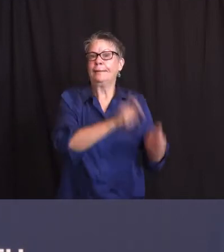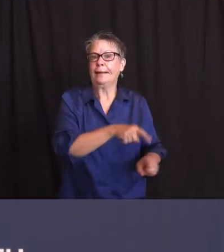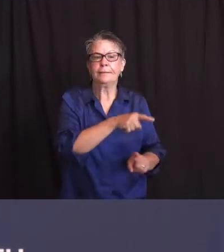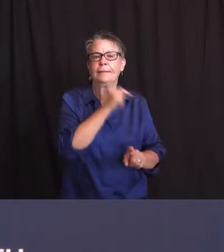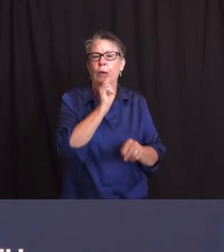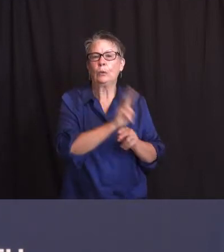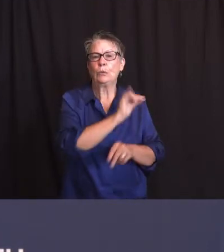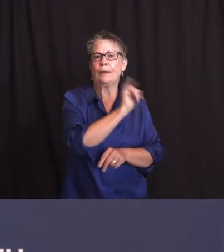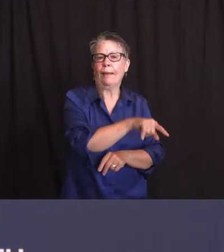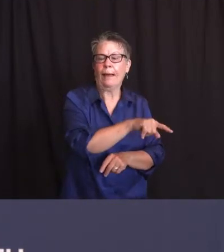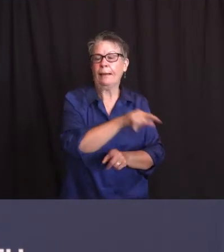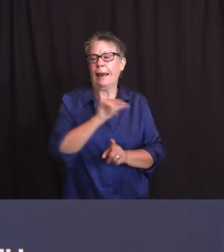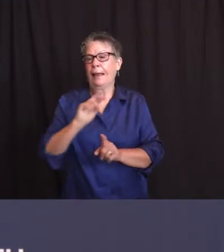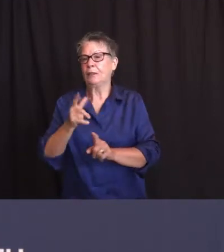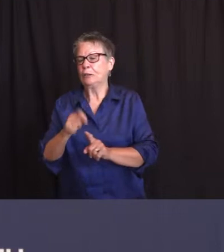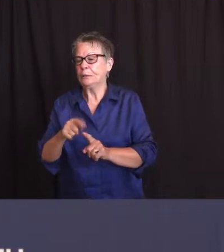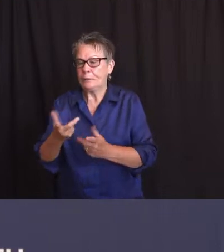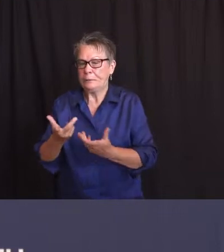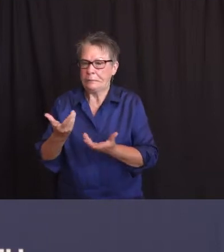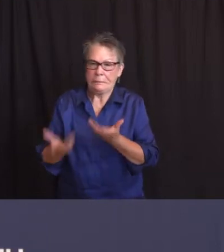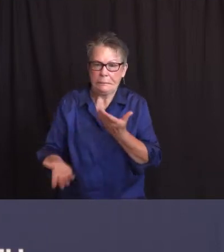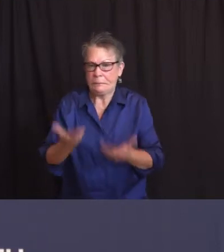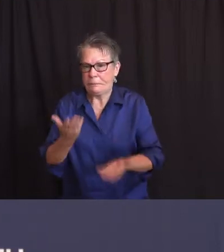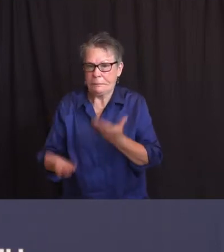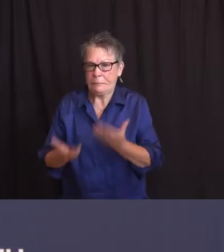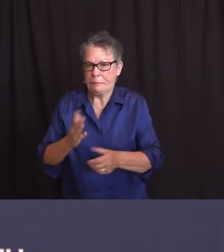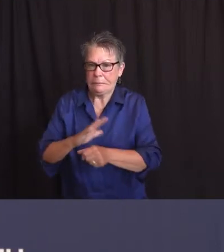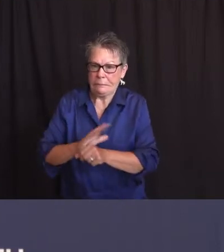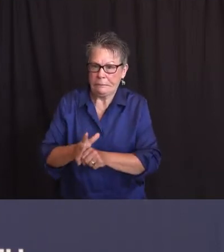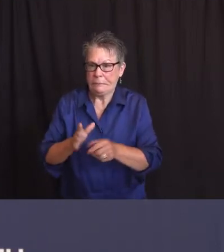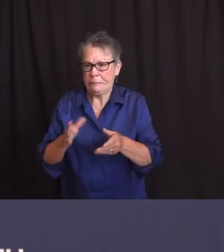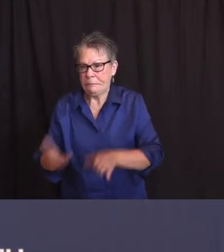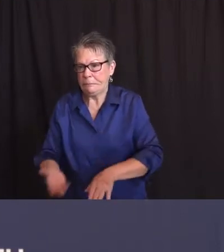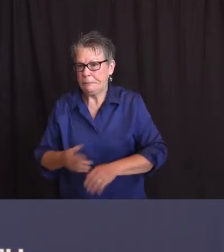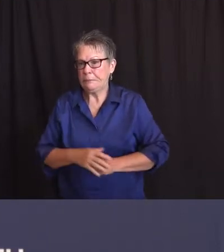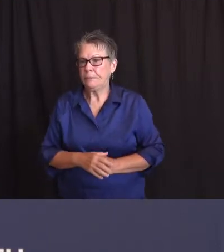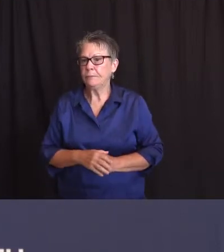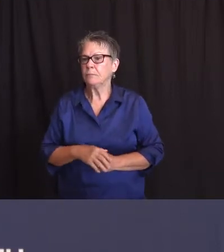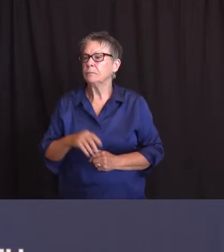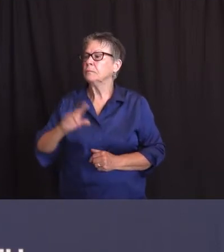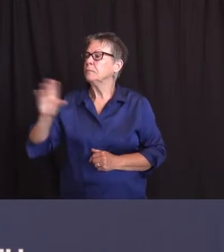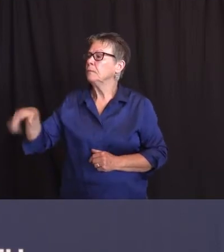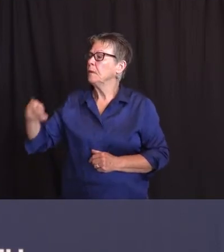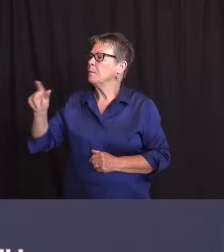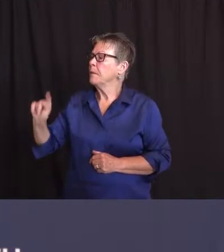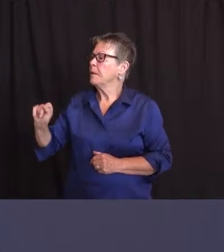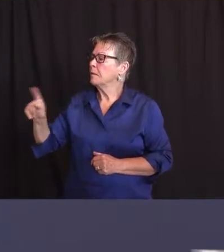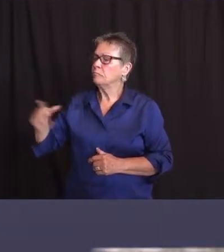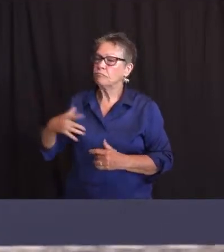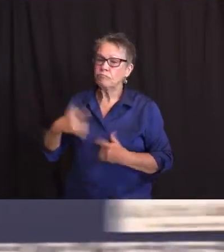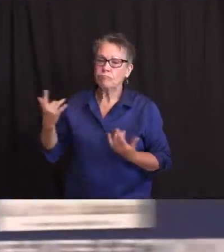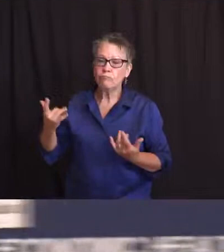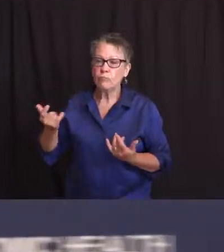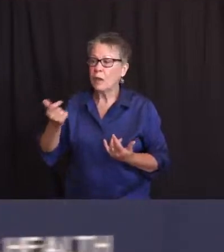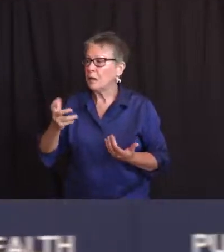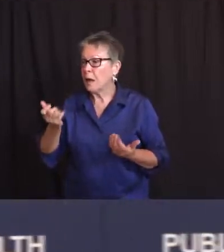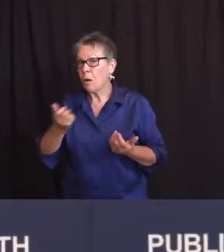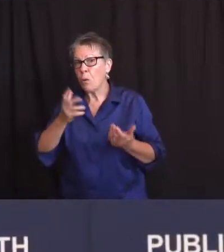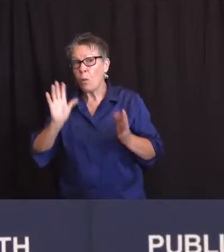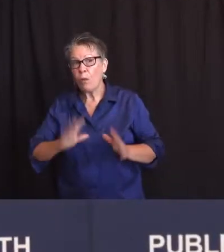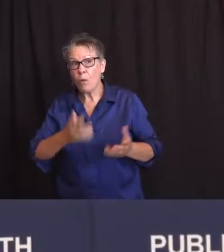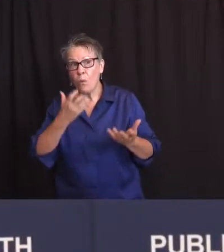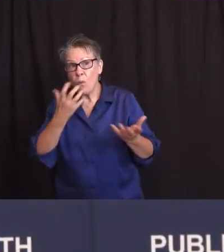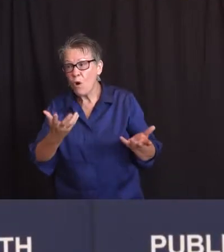decent weather. Any concerns you got out there? Any other items you got? Great to have you. Yeah, not much to report,